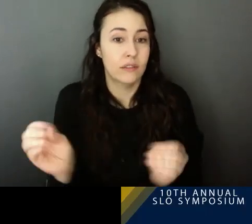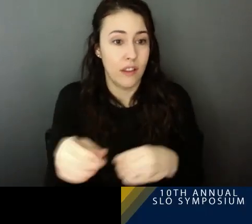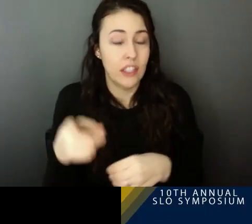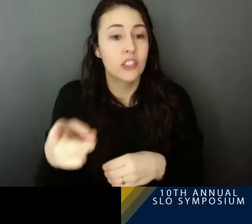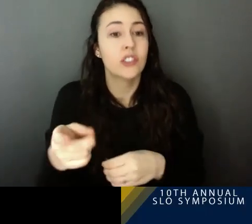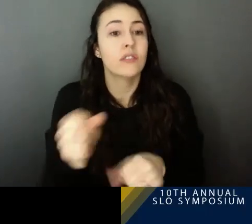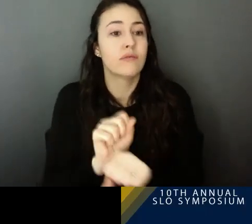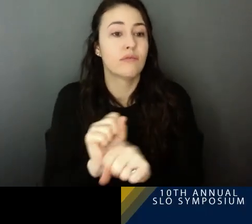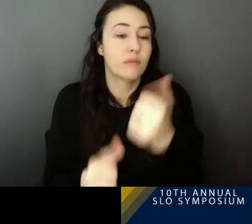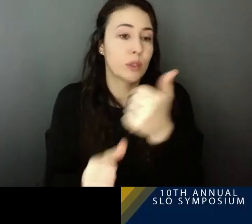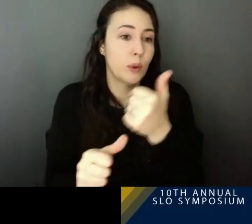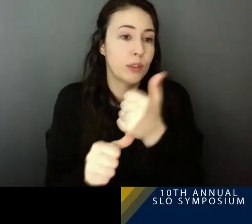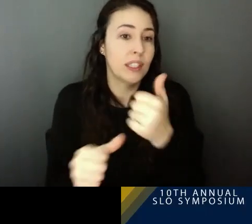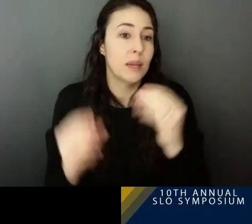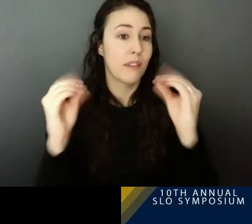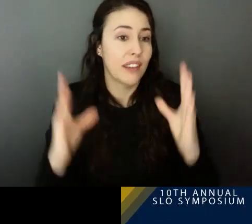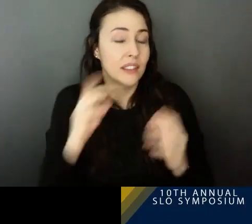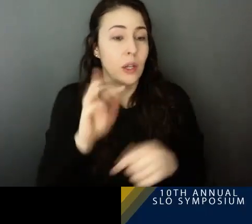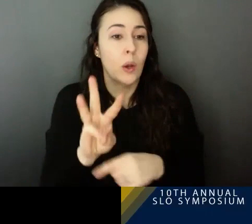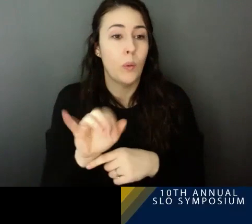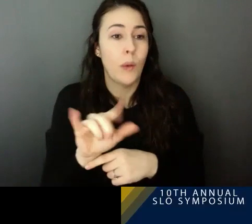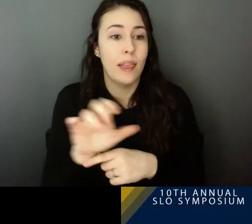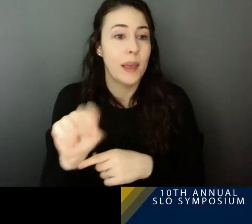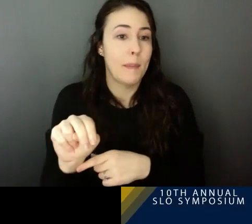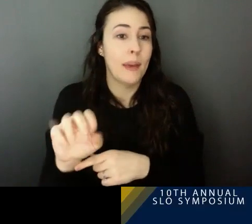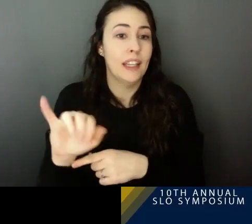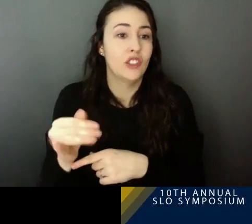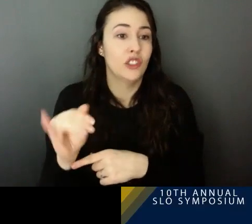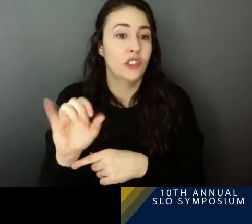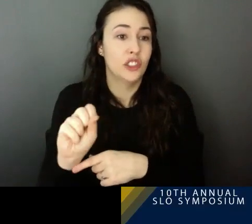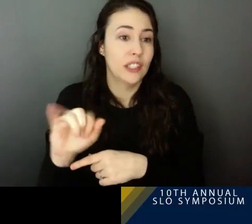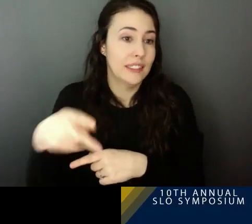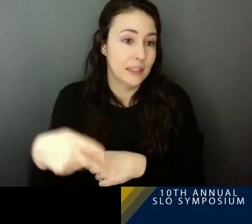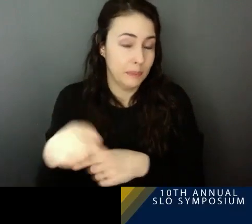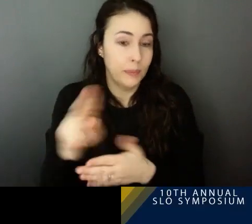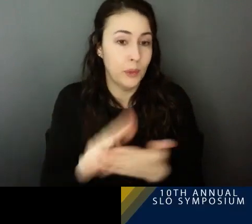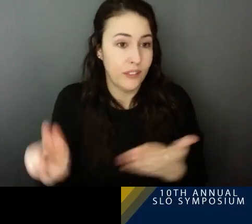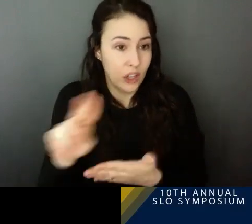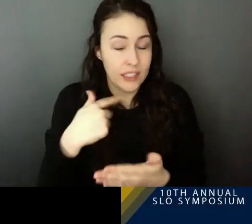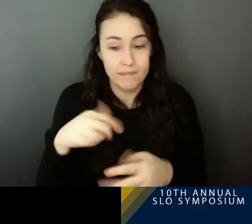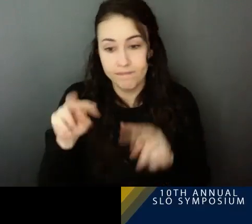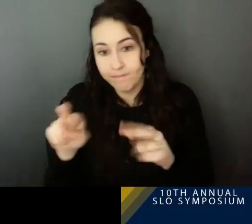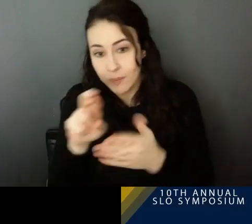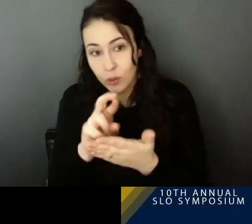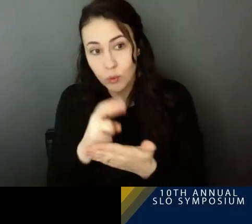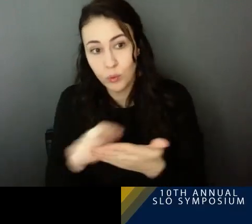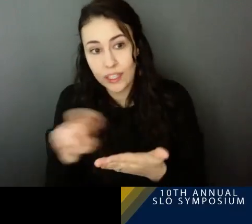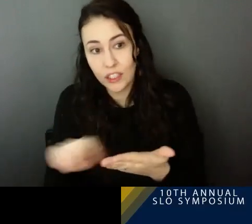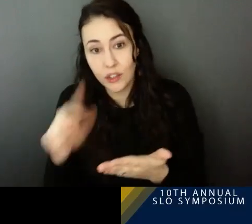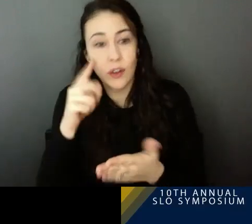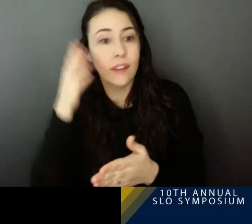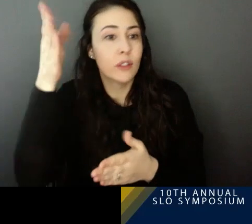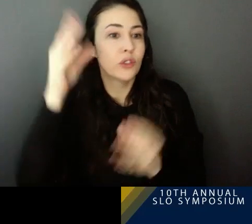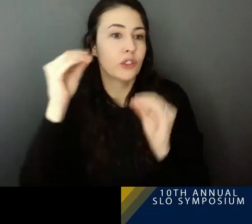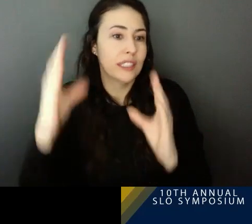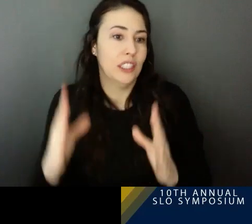of education at William Jessup University, where she oversaw the thesis research of future teachers and training. She also